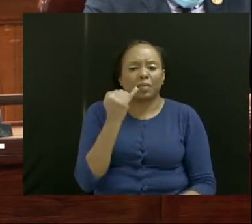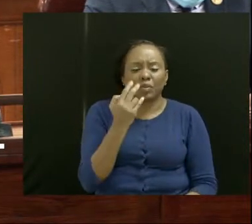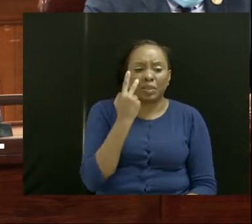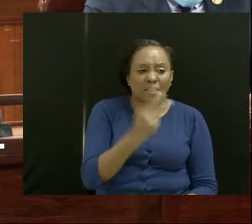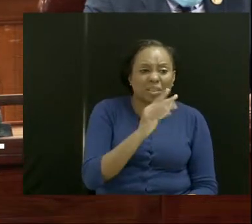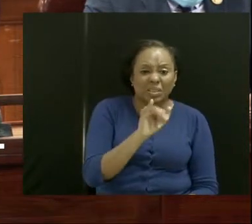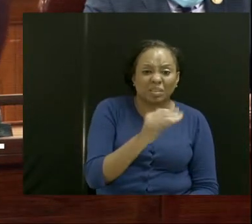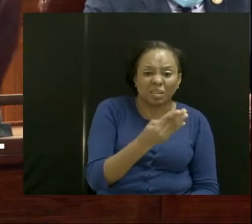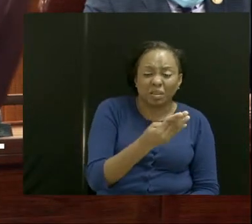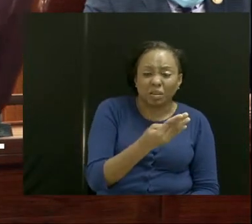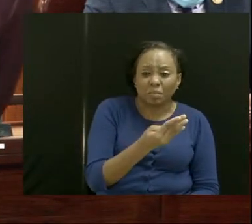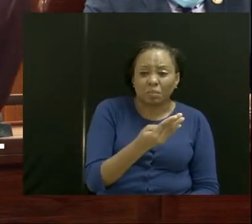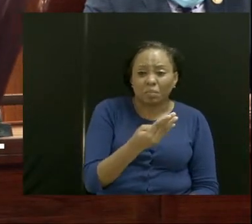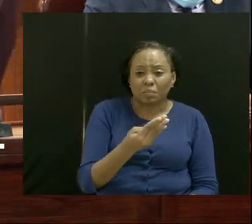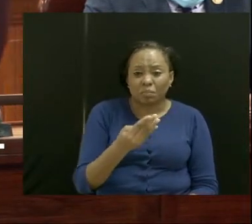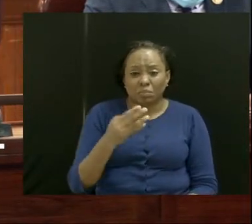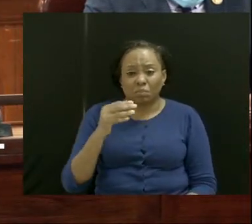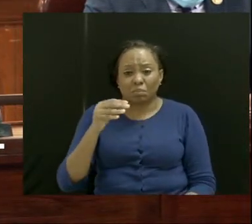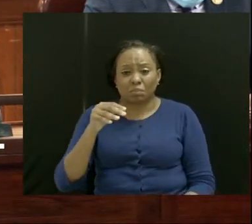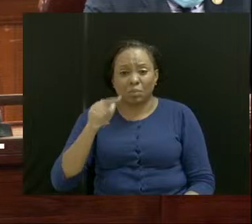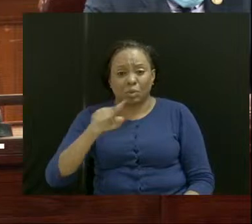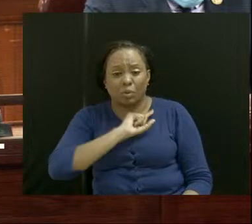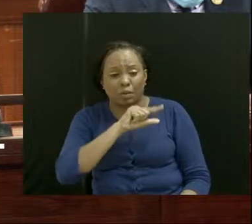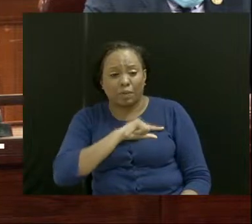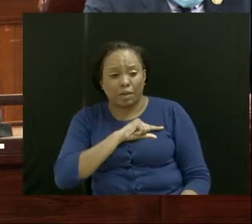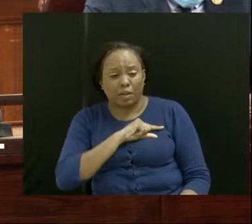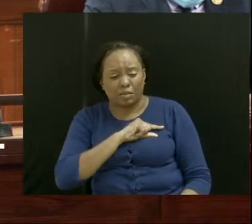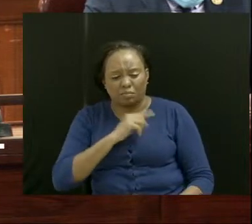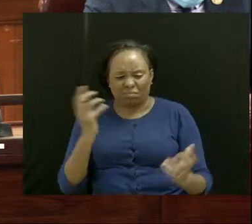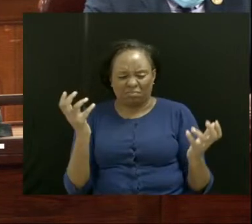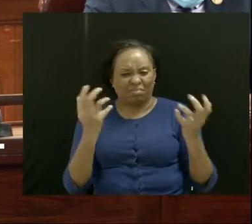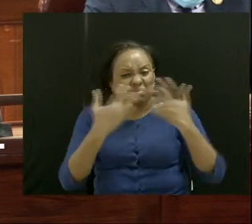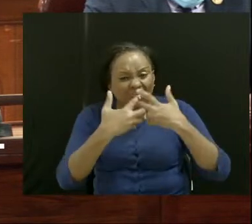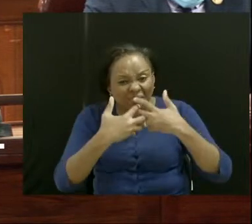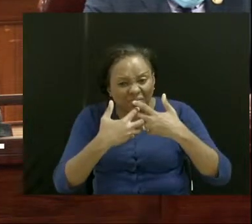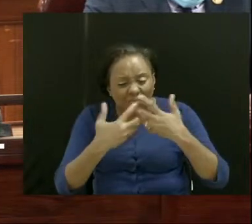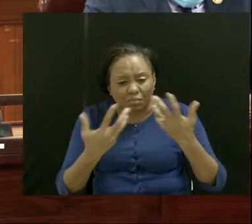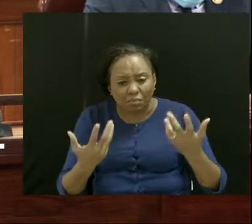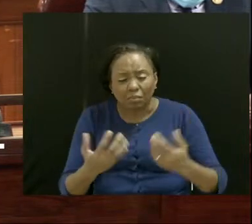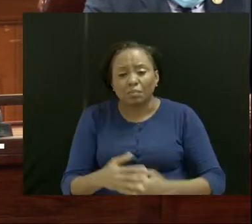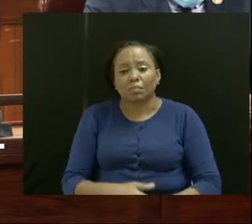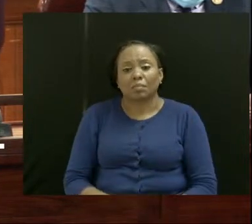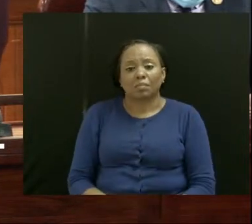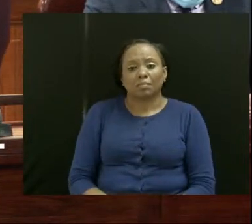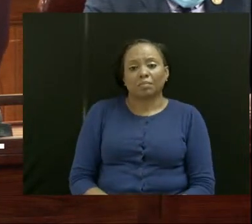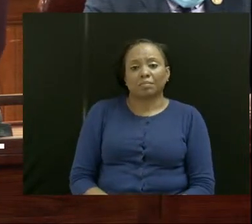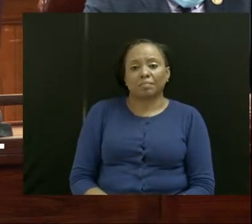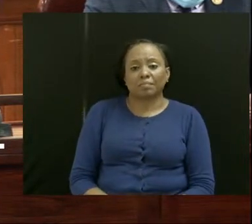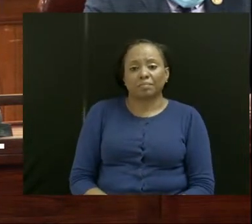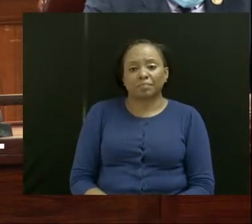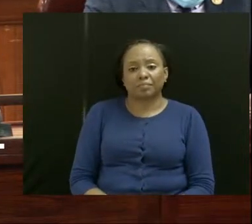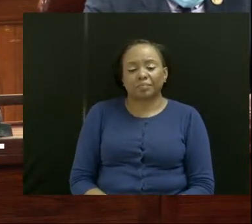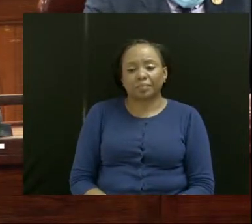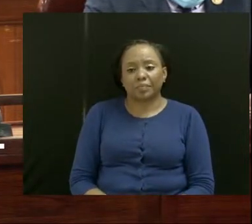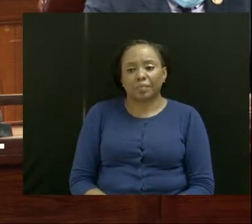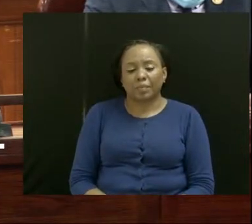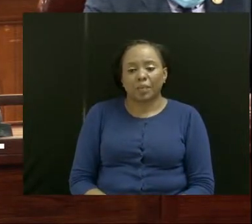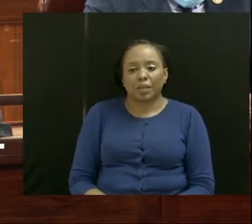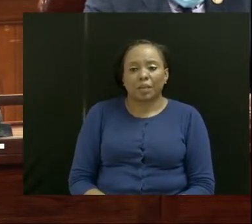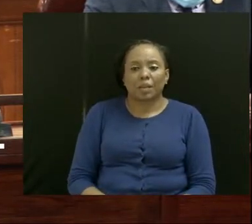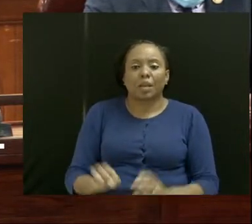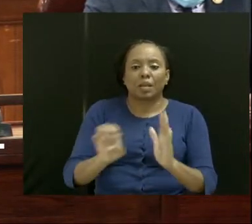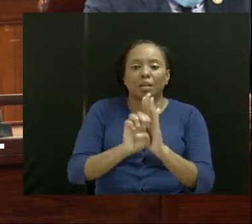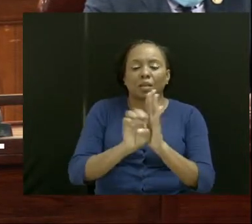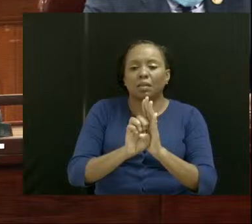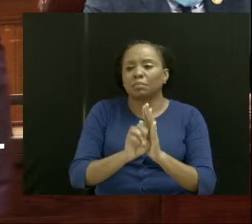and again before COVID, had a situation where People are graduating out